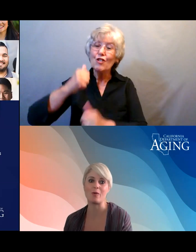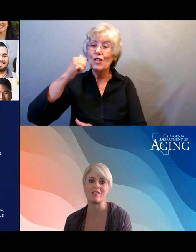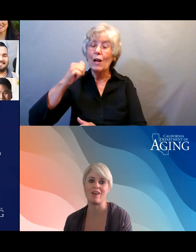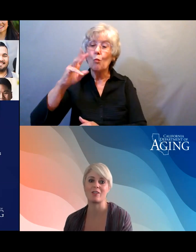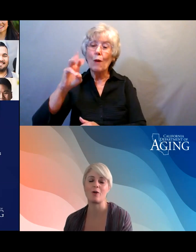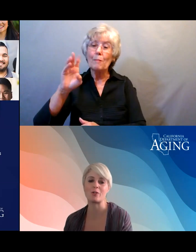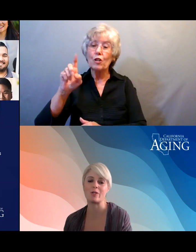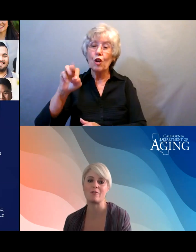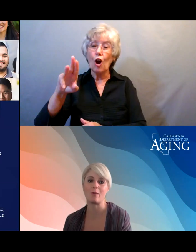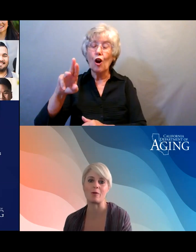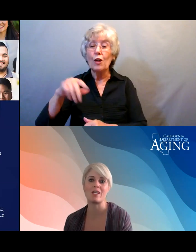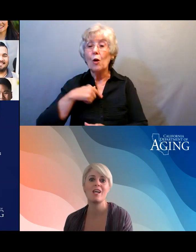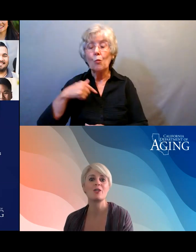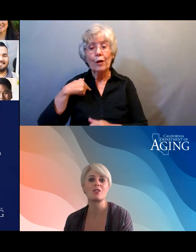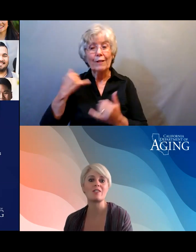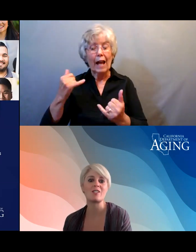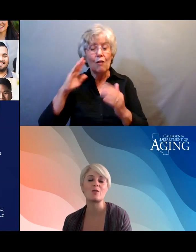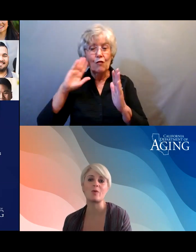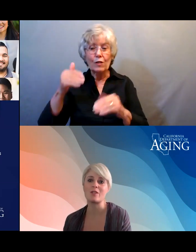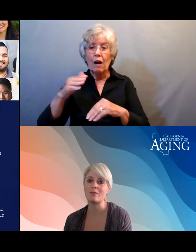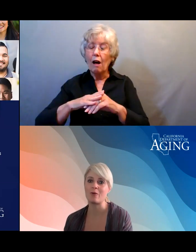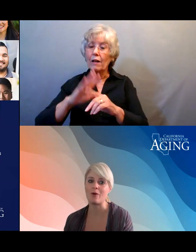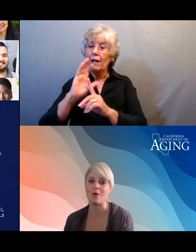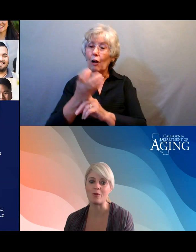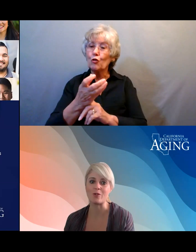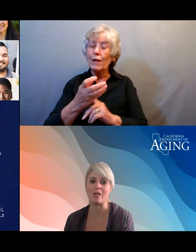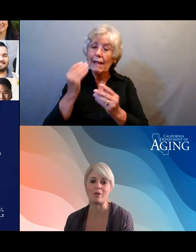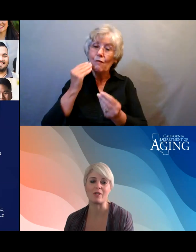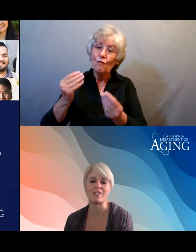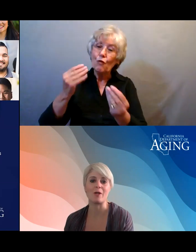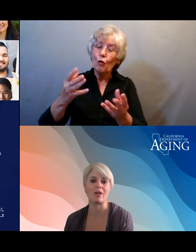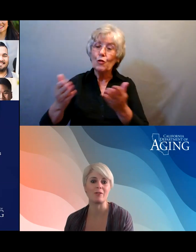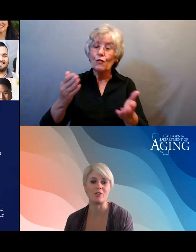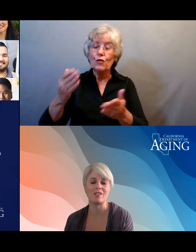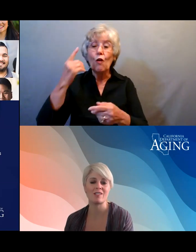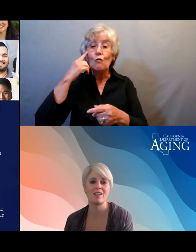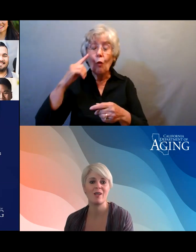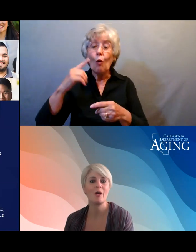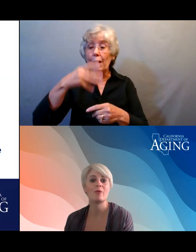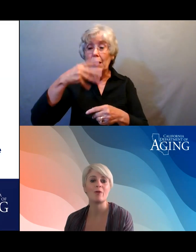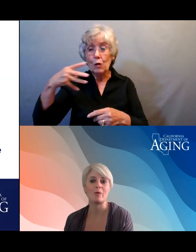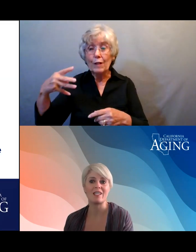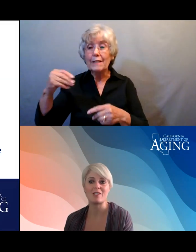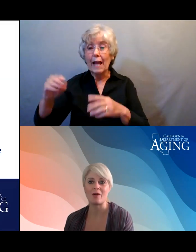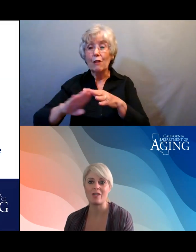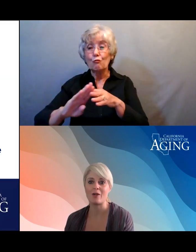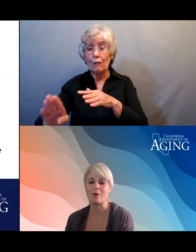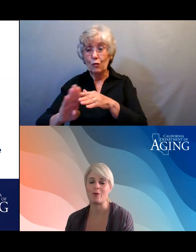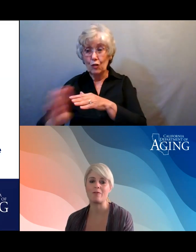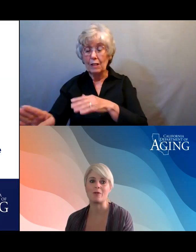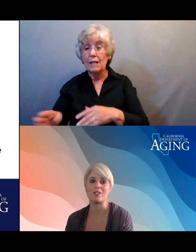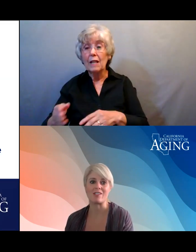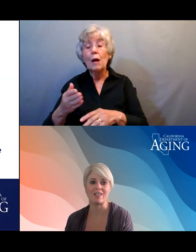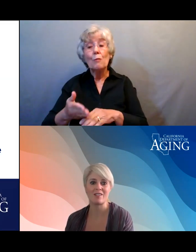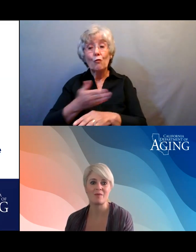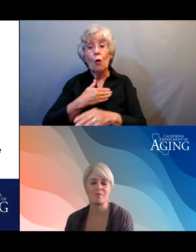to focus on culturally informed services with and for older immigrants and refugees. Before we get started, I'll go through a